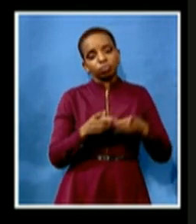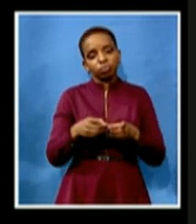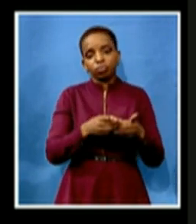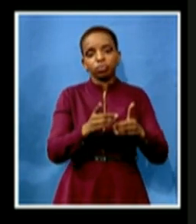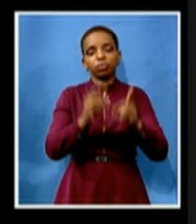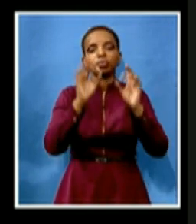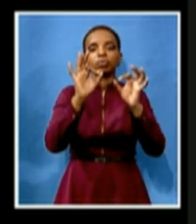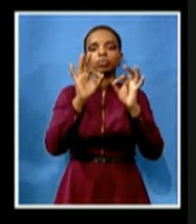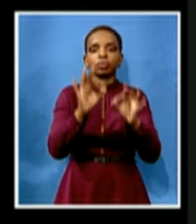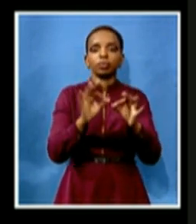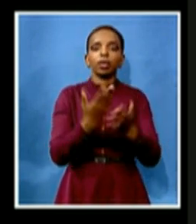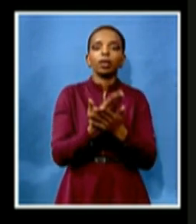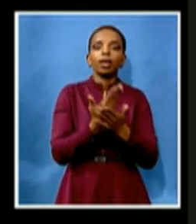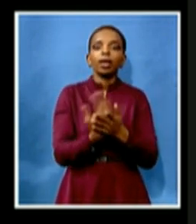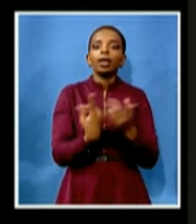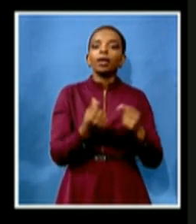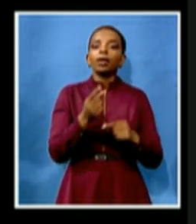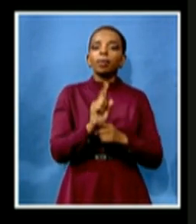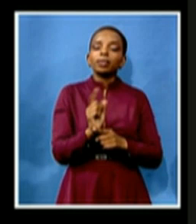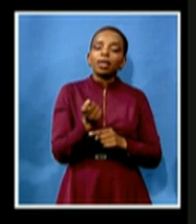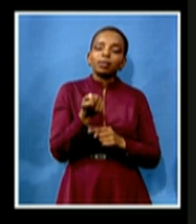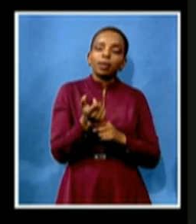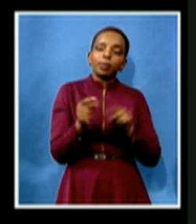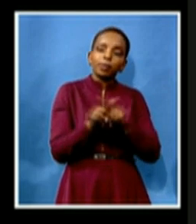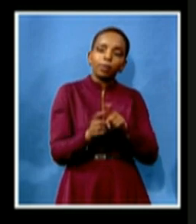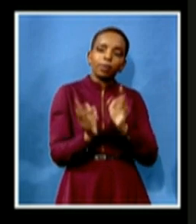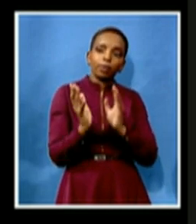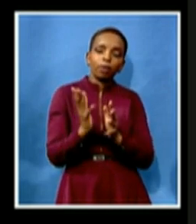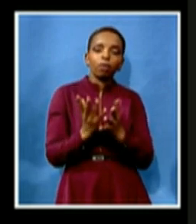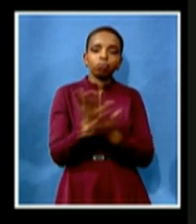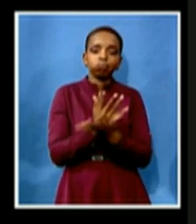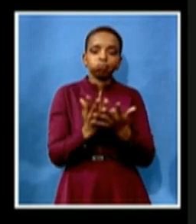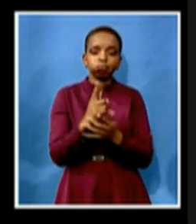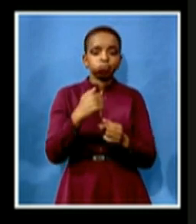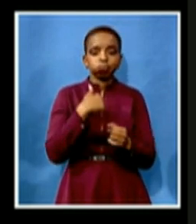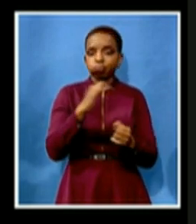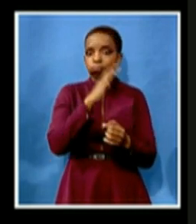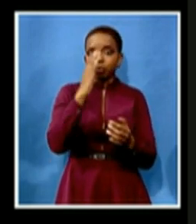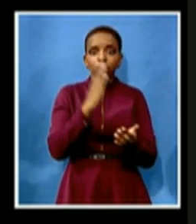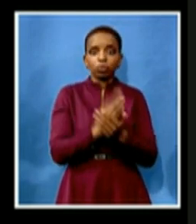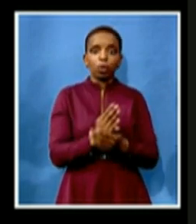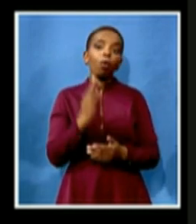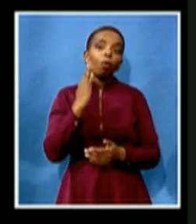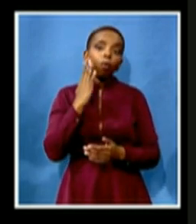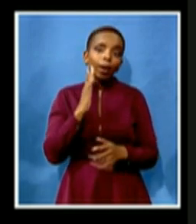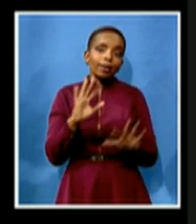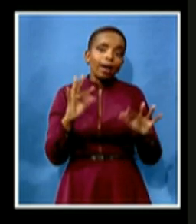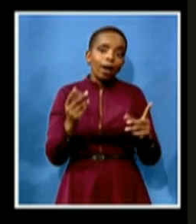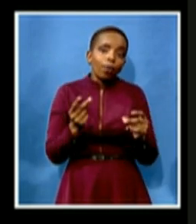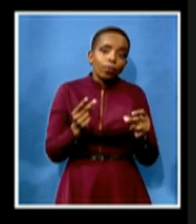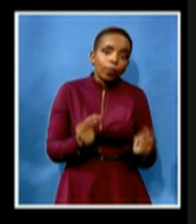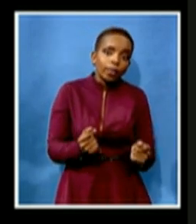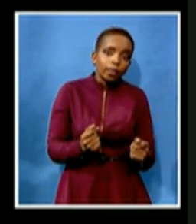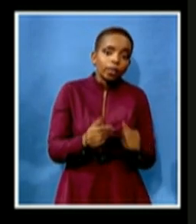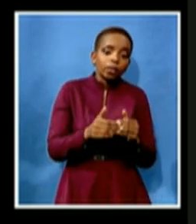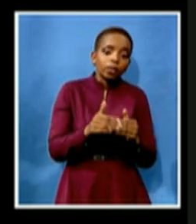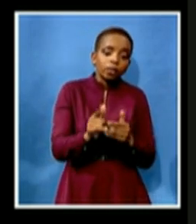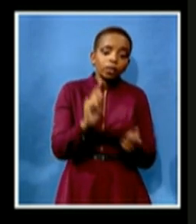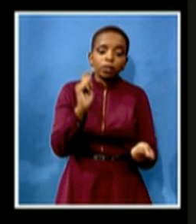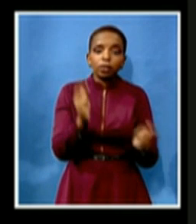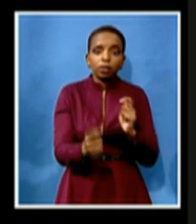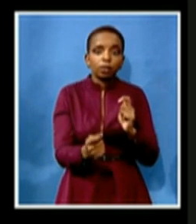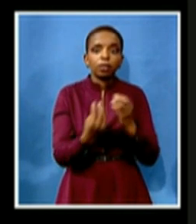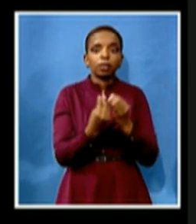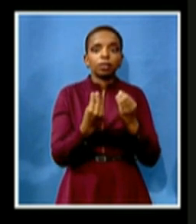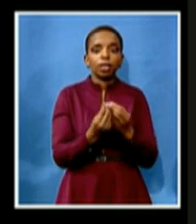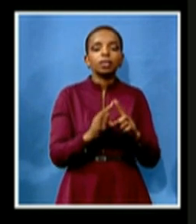discussion. I'm not sure how quickly it would make a difference, but I certainly would welcome an opportunity to share again with the public